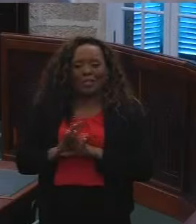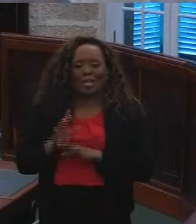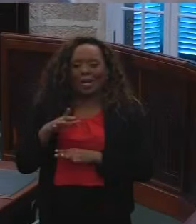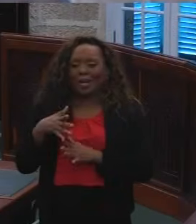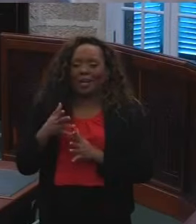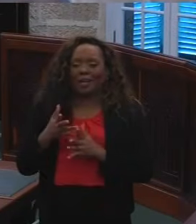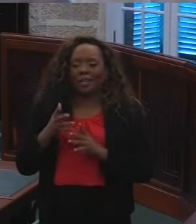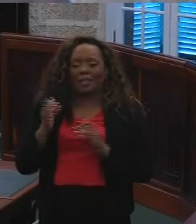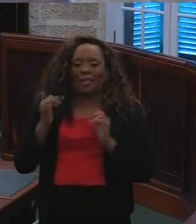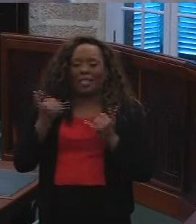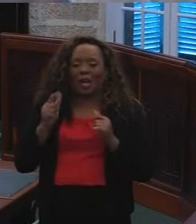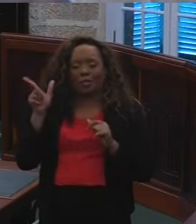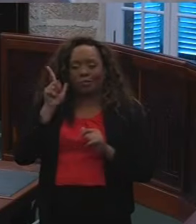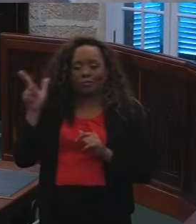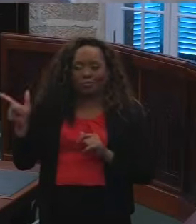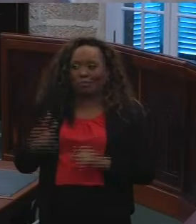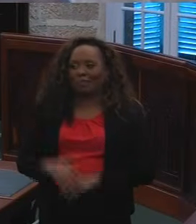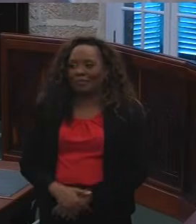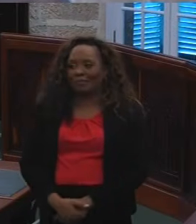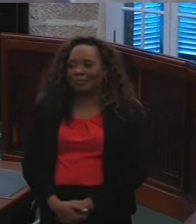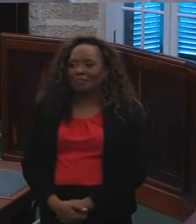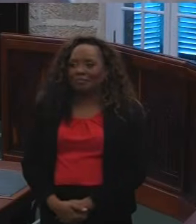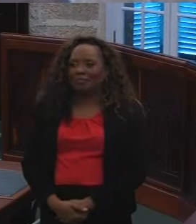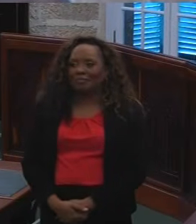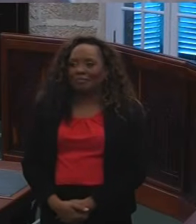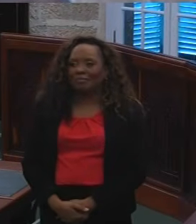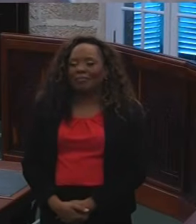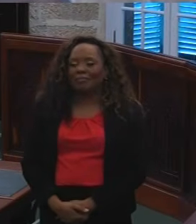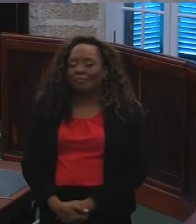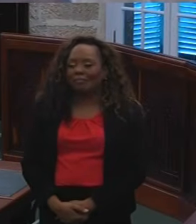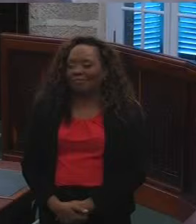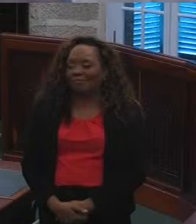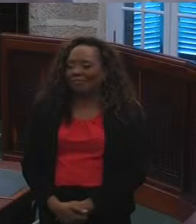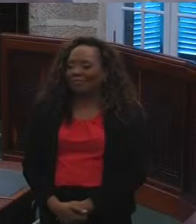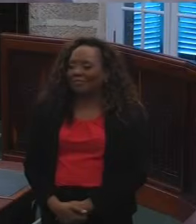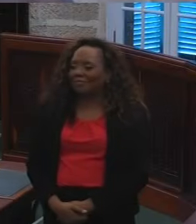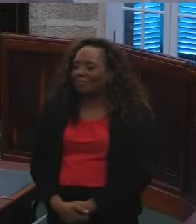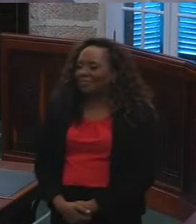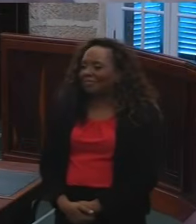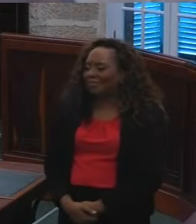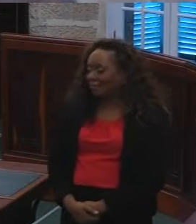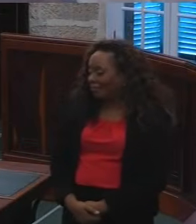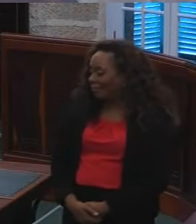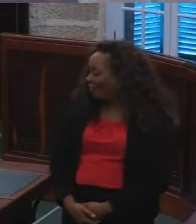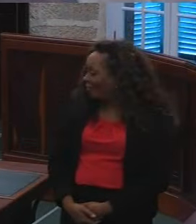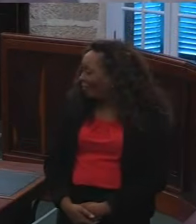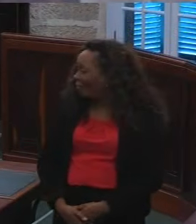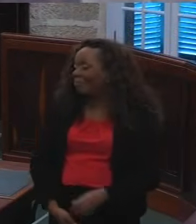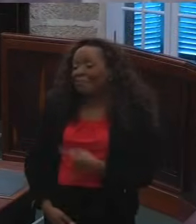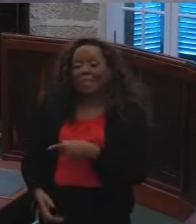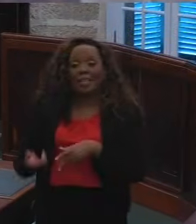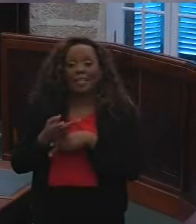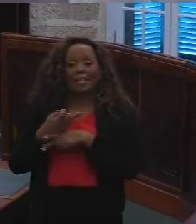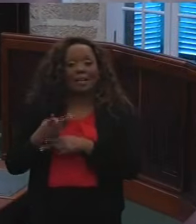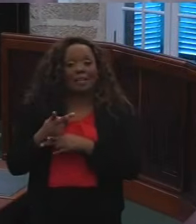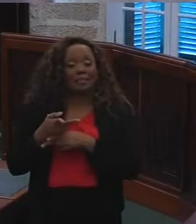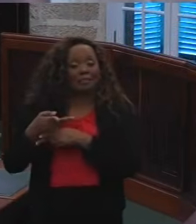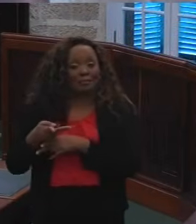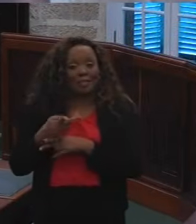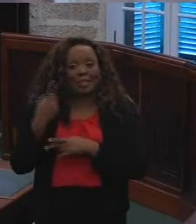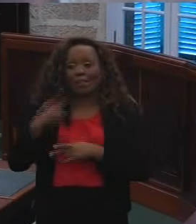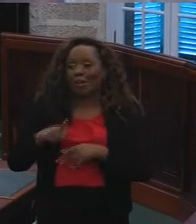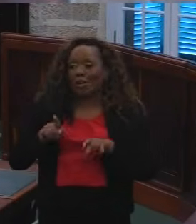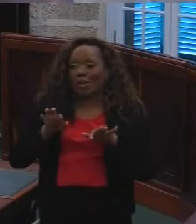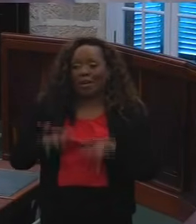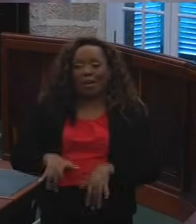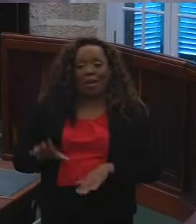It must however be noted that by Section 15.6, he took special care of the computer. It must however be